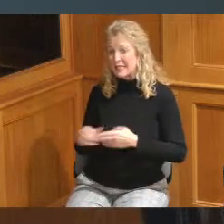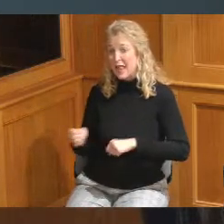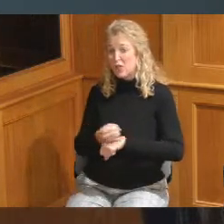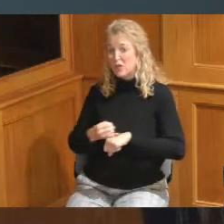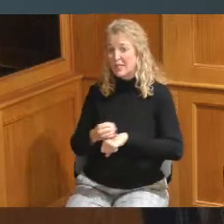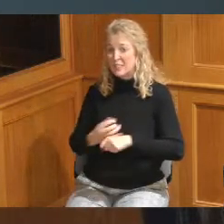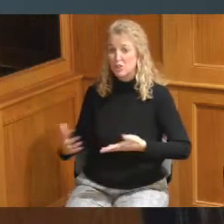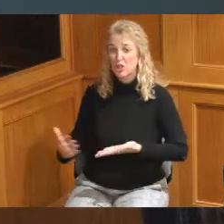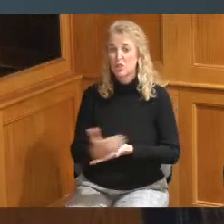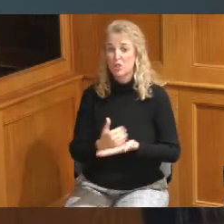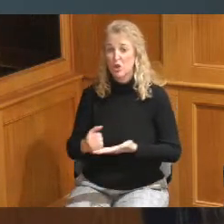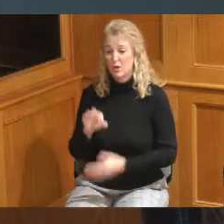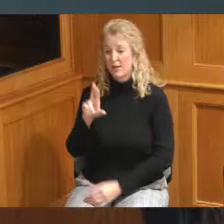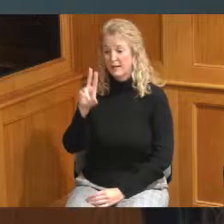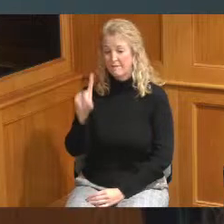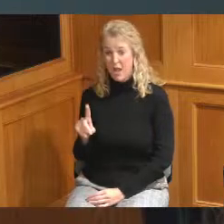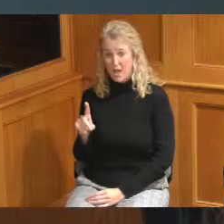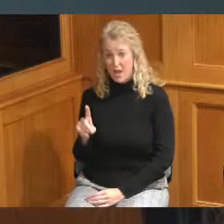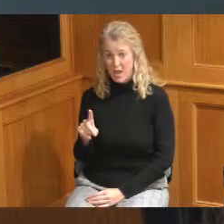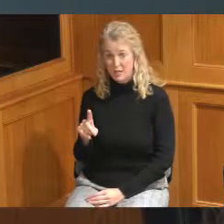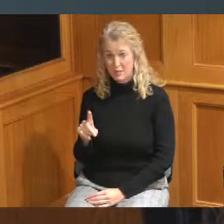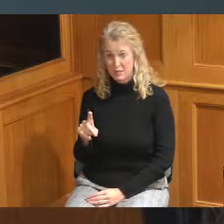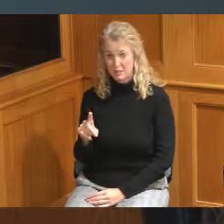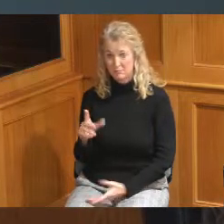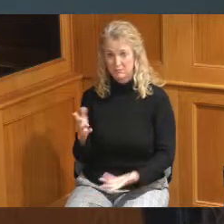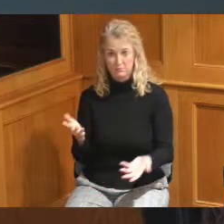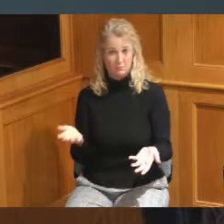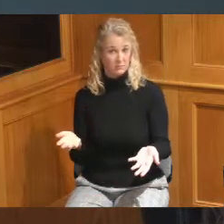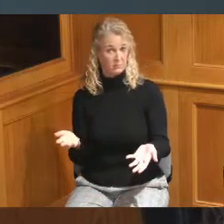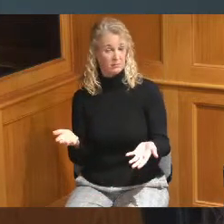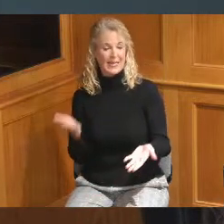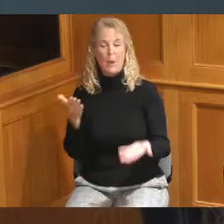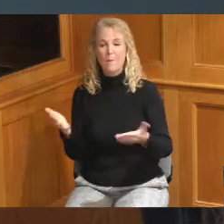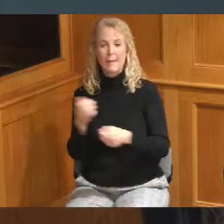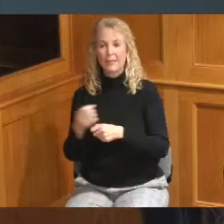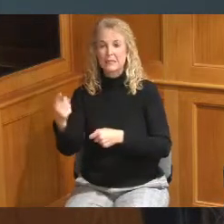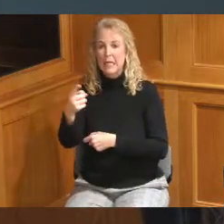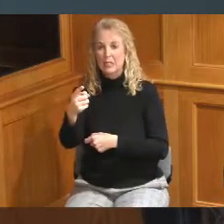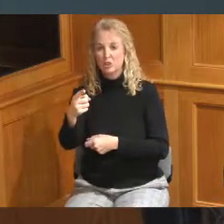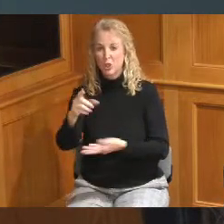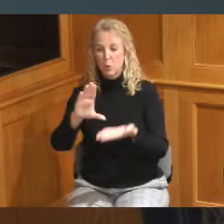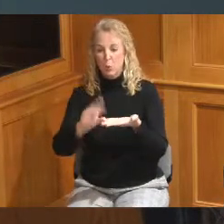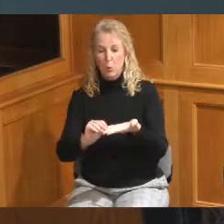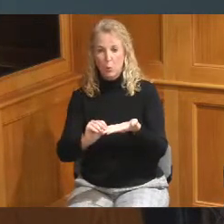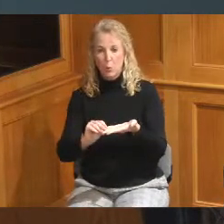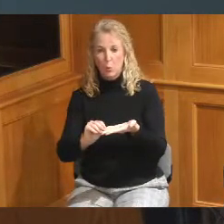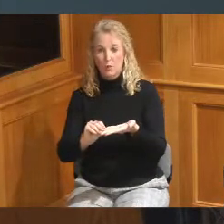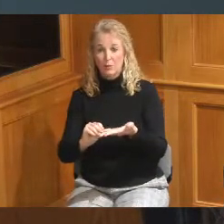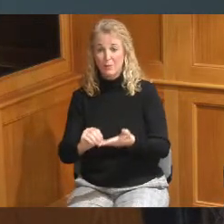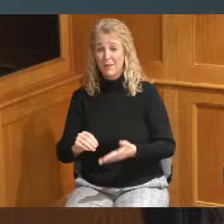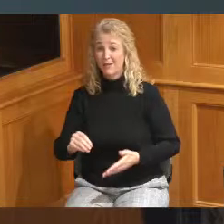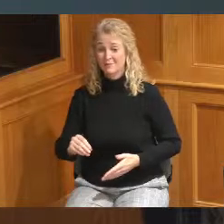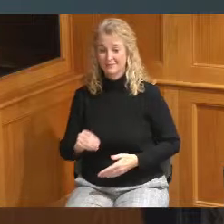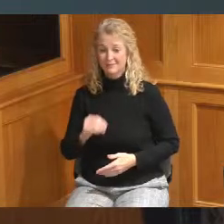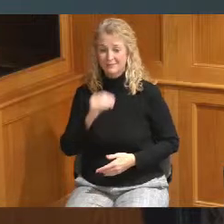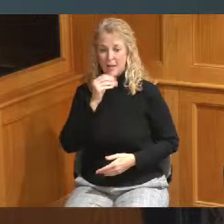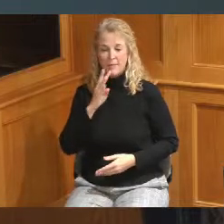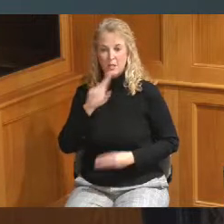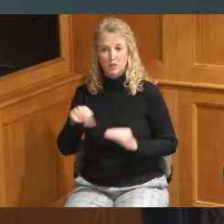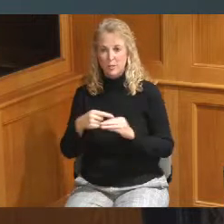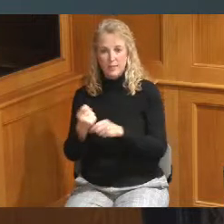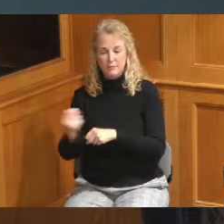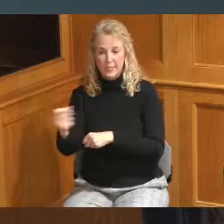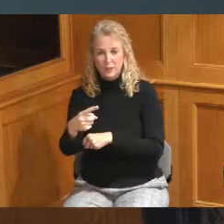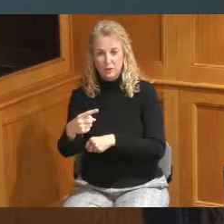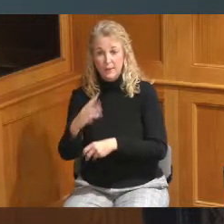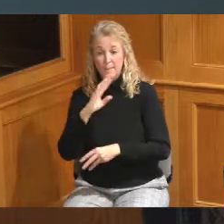earnings fund that we done got off the interest earnings. Now, we might not get that next year, but we talking about right now.